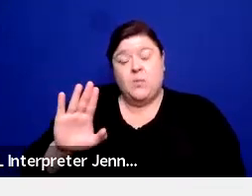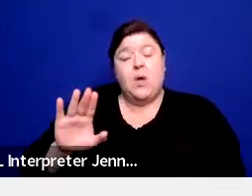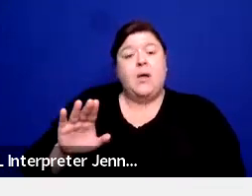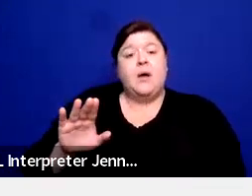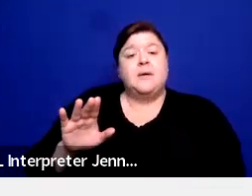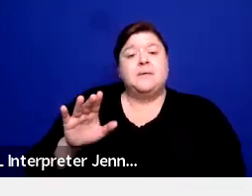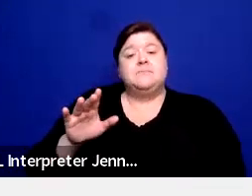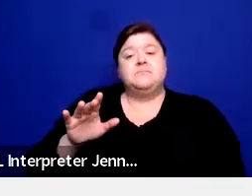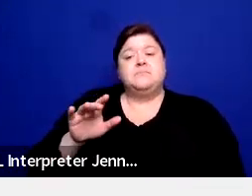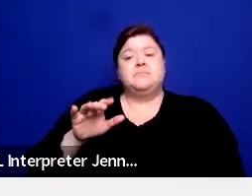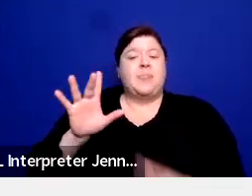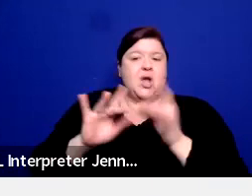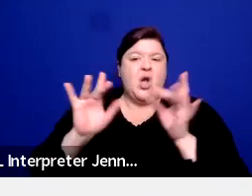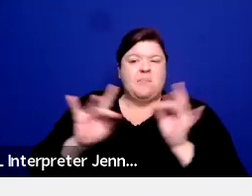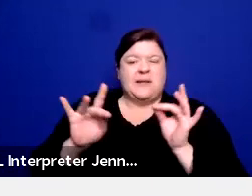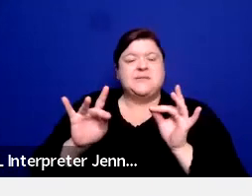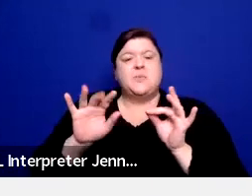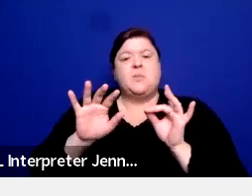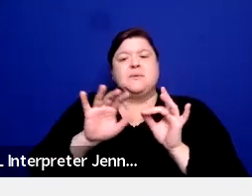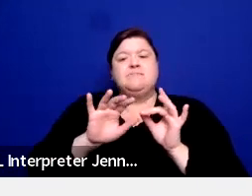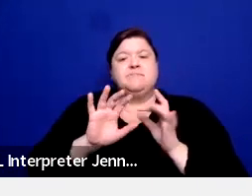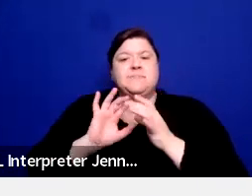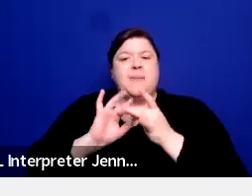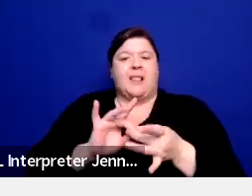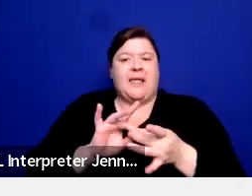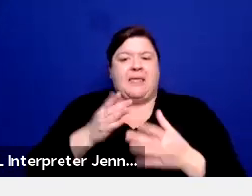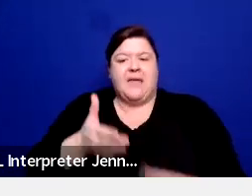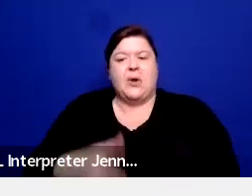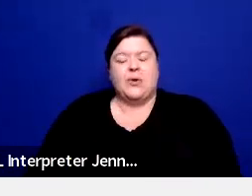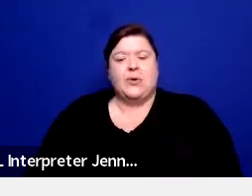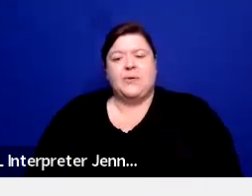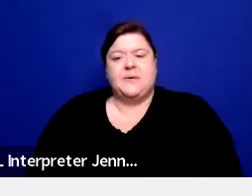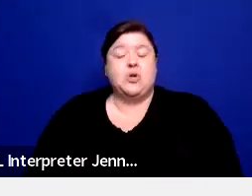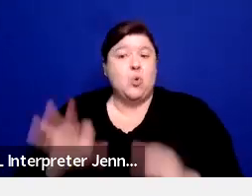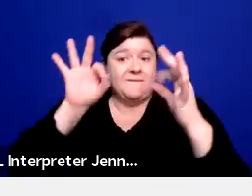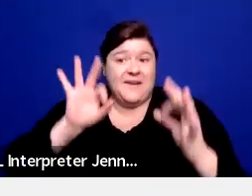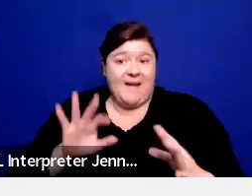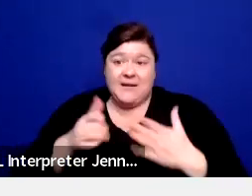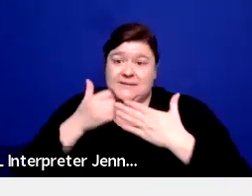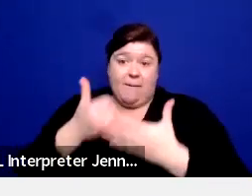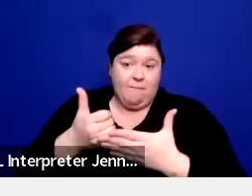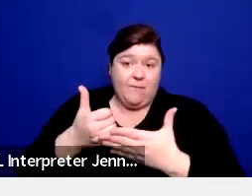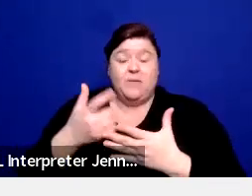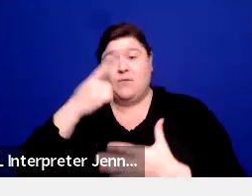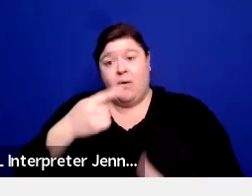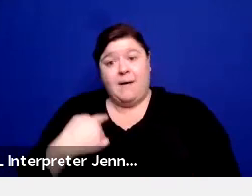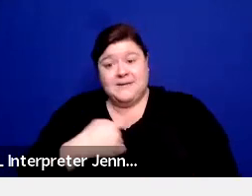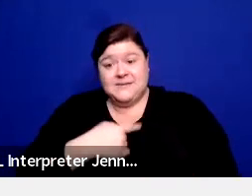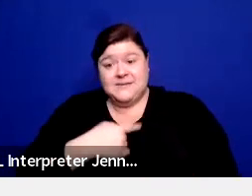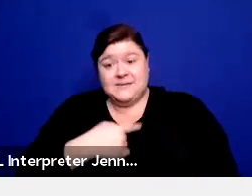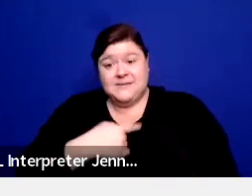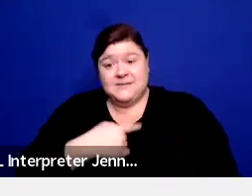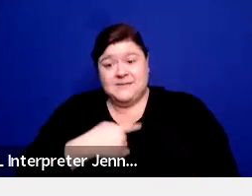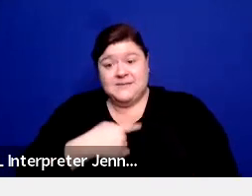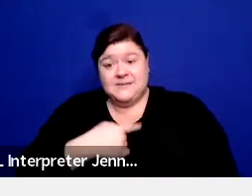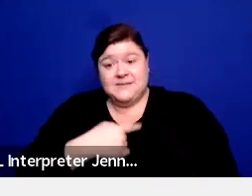the comment section there as well. Your feedback is helpful for us to help facilitate these webinars and information sessions